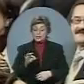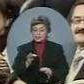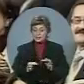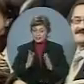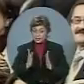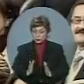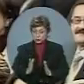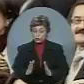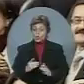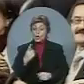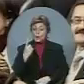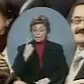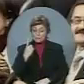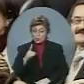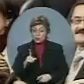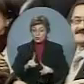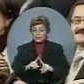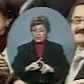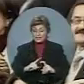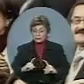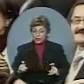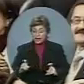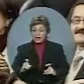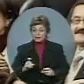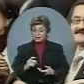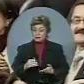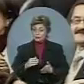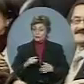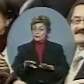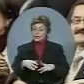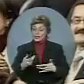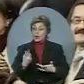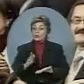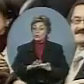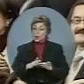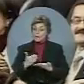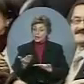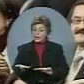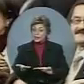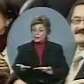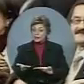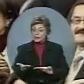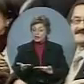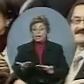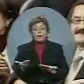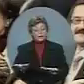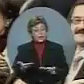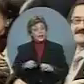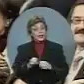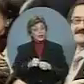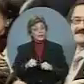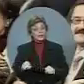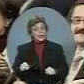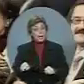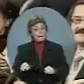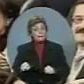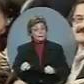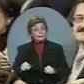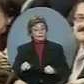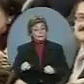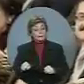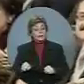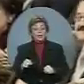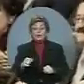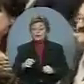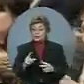than the previous system where Benoit Corbet told CBC Radio that for all intents and purposes, judgeships were available to those who gave the